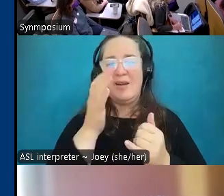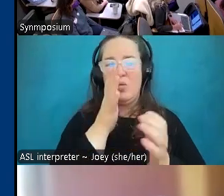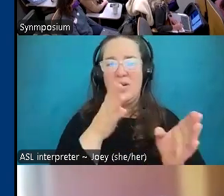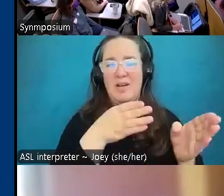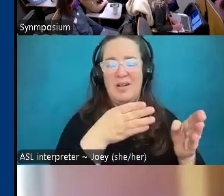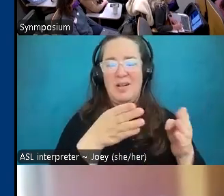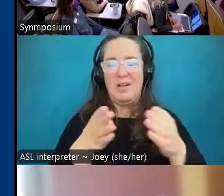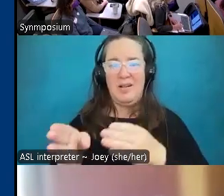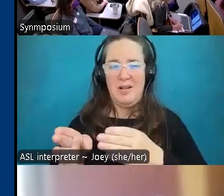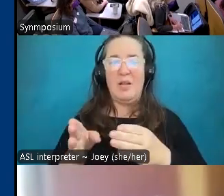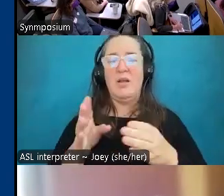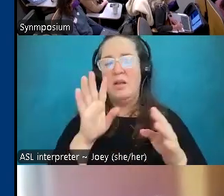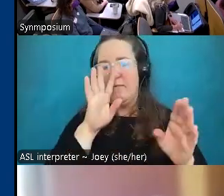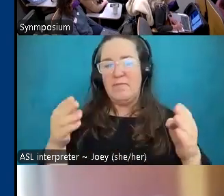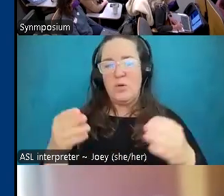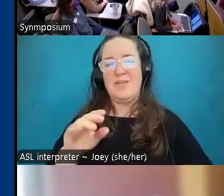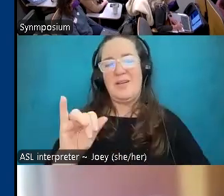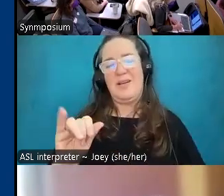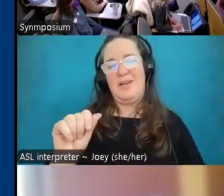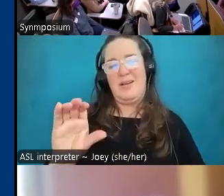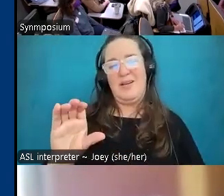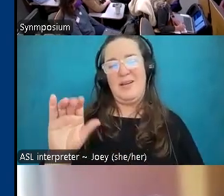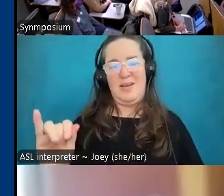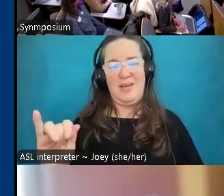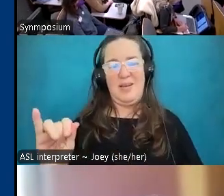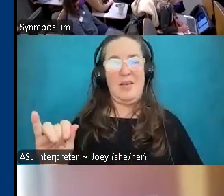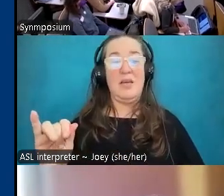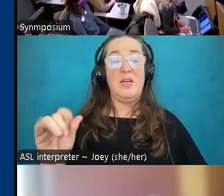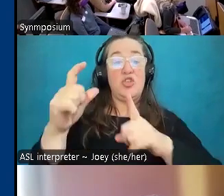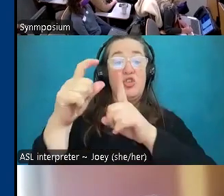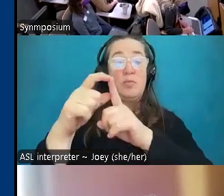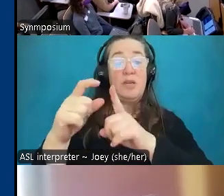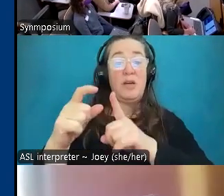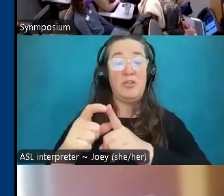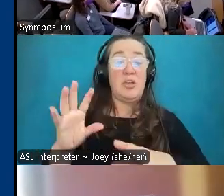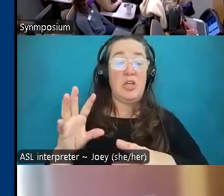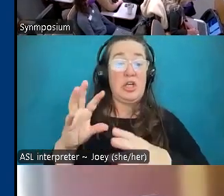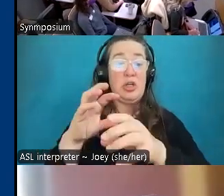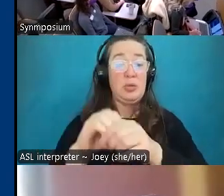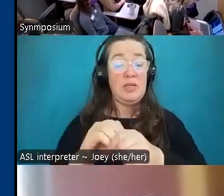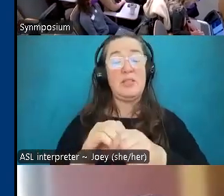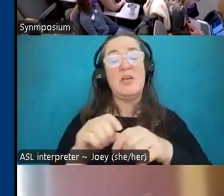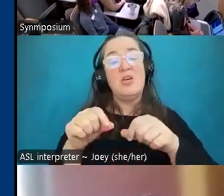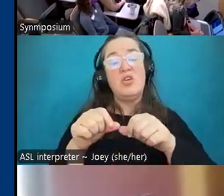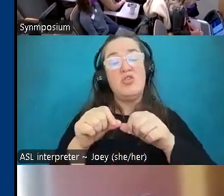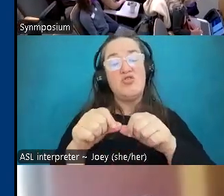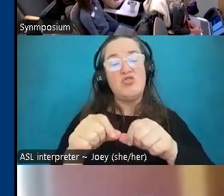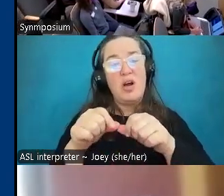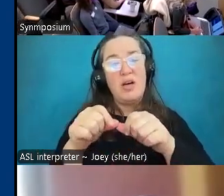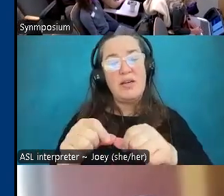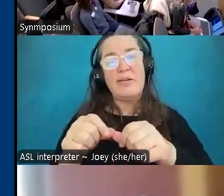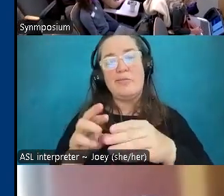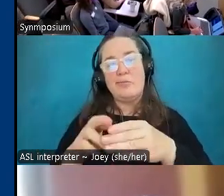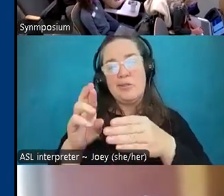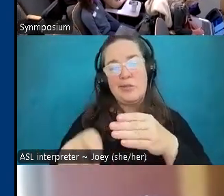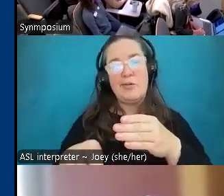emphasizing that the AHRQ terminology encompasses the chronic outcomes of infection discussed in both the